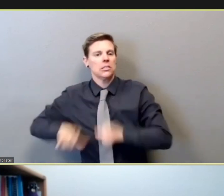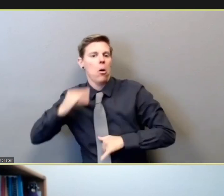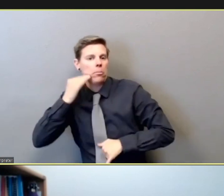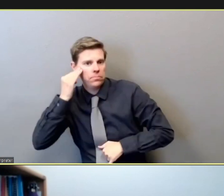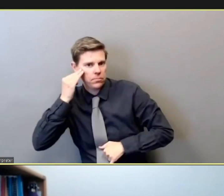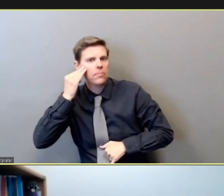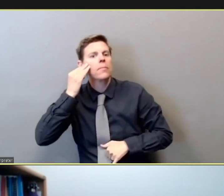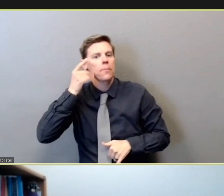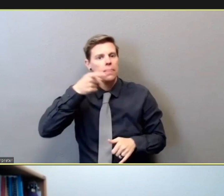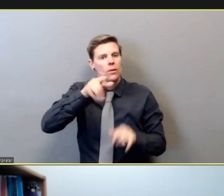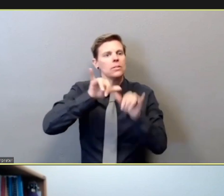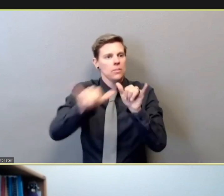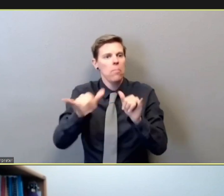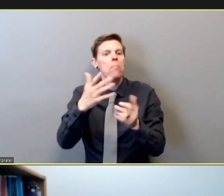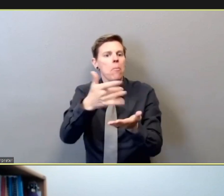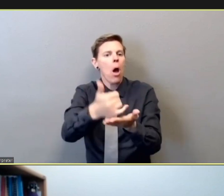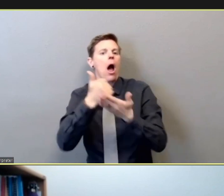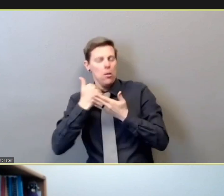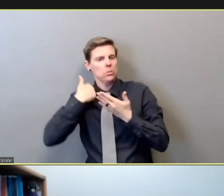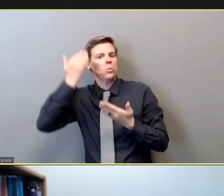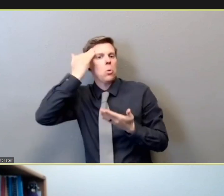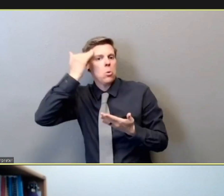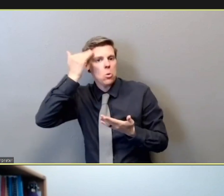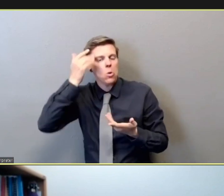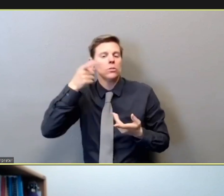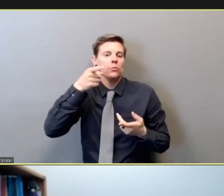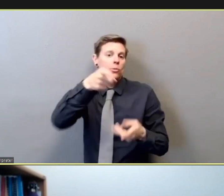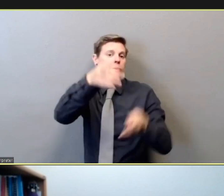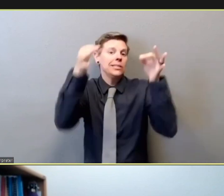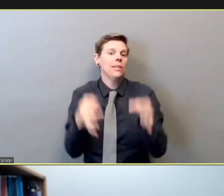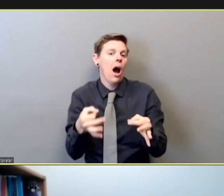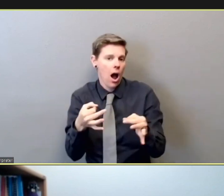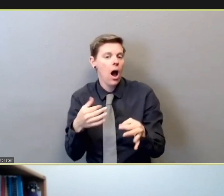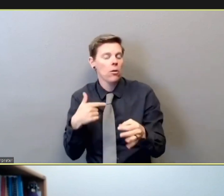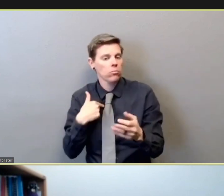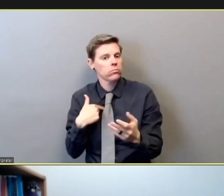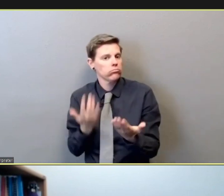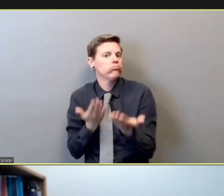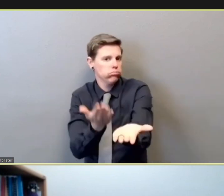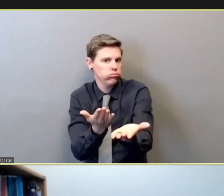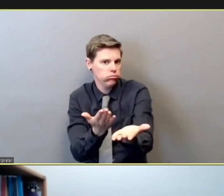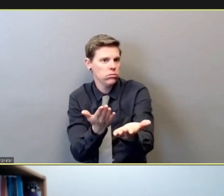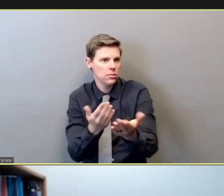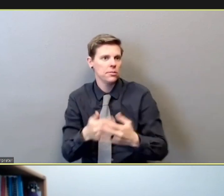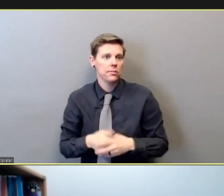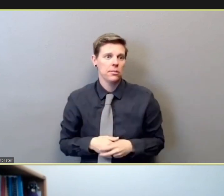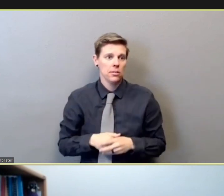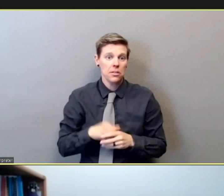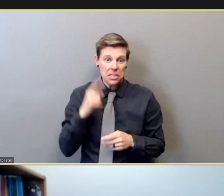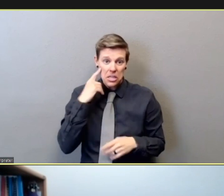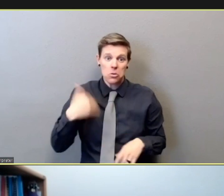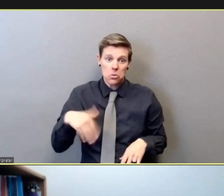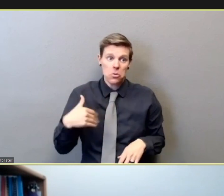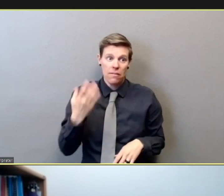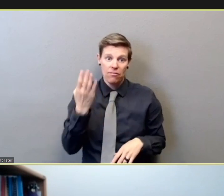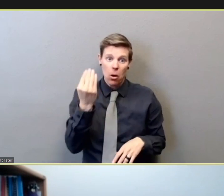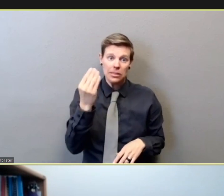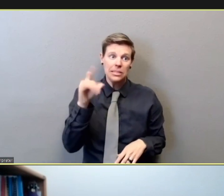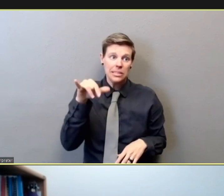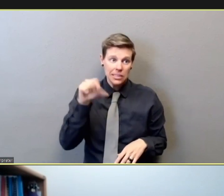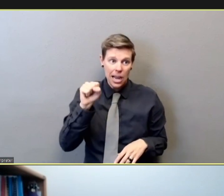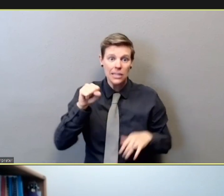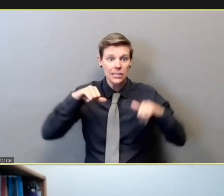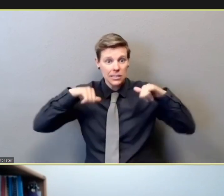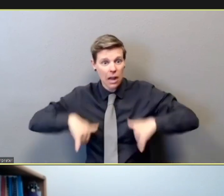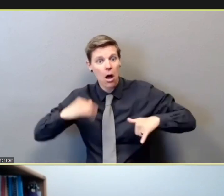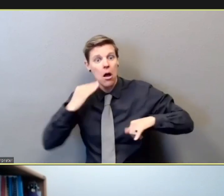this contagious disease. So I would say 14 days, and just quarantine in general, we know 14